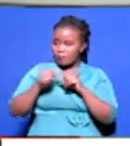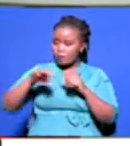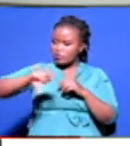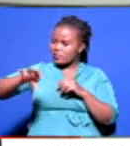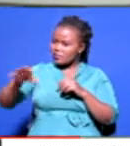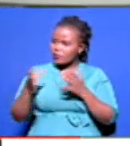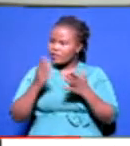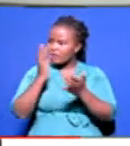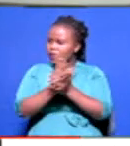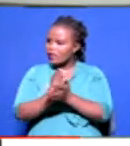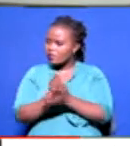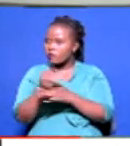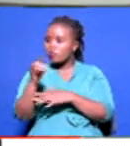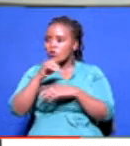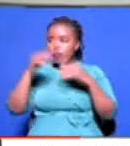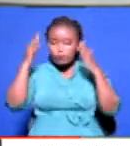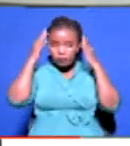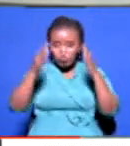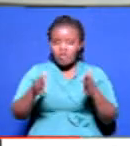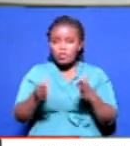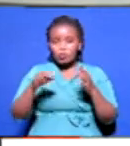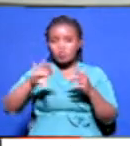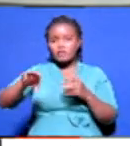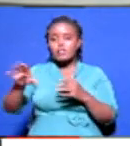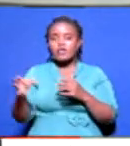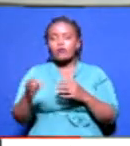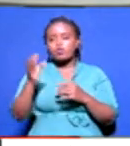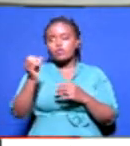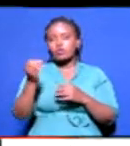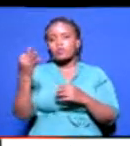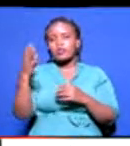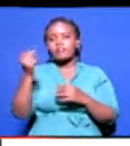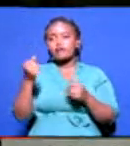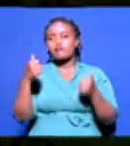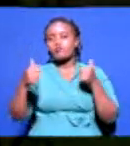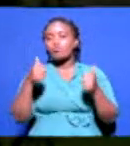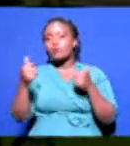at County Code 035, Kericho.